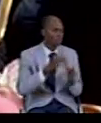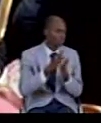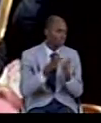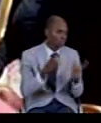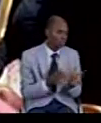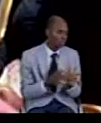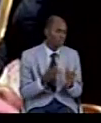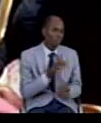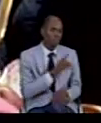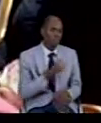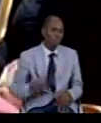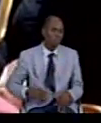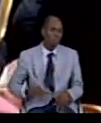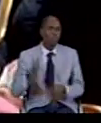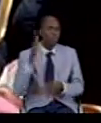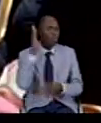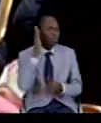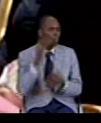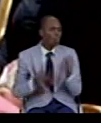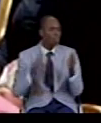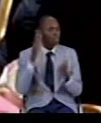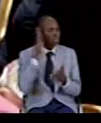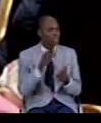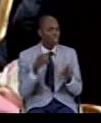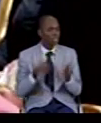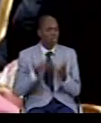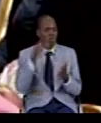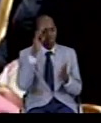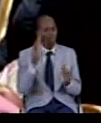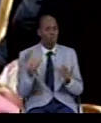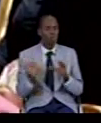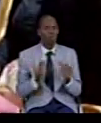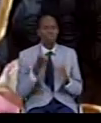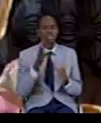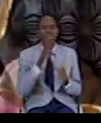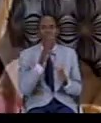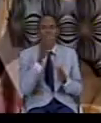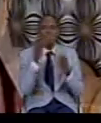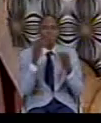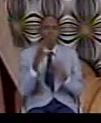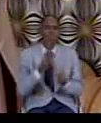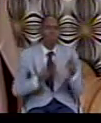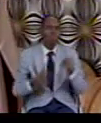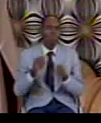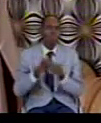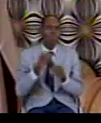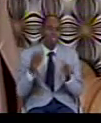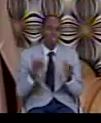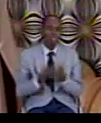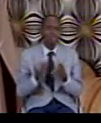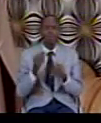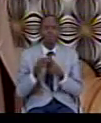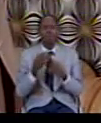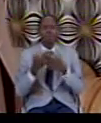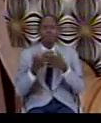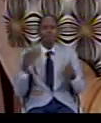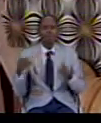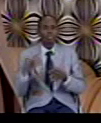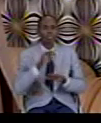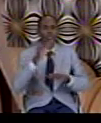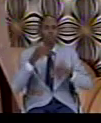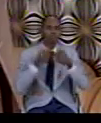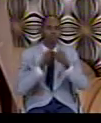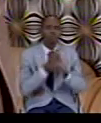Lord, what shall this man do? You see, there are many people, before they actually follow the Lord and before they make all